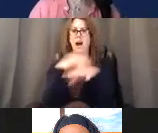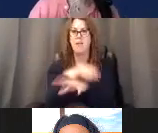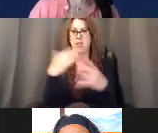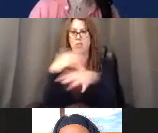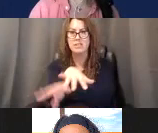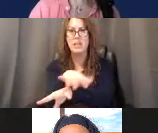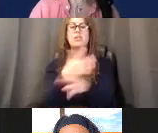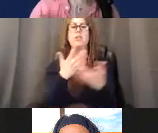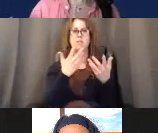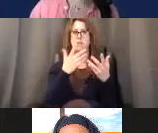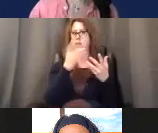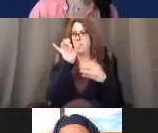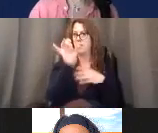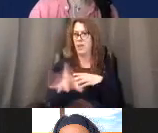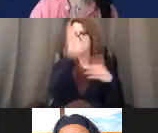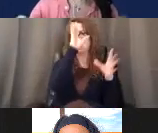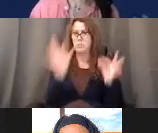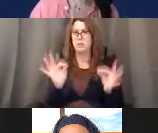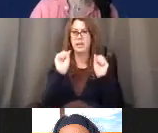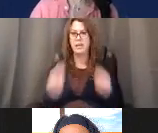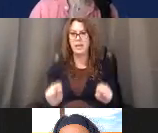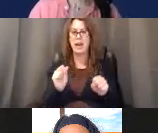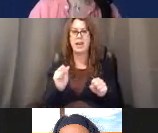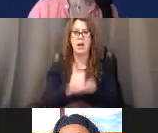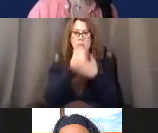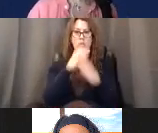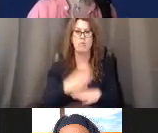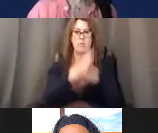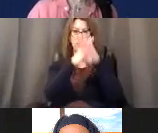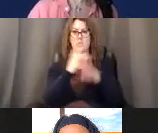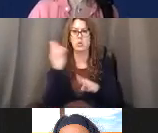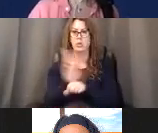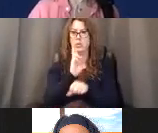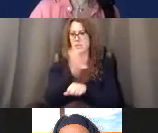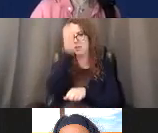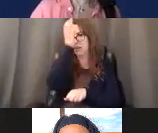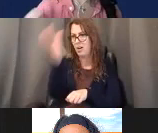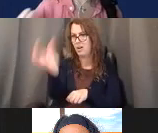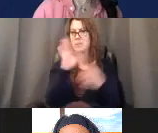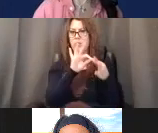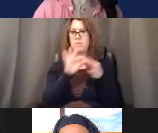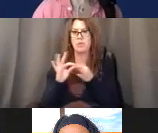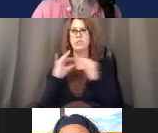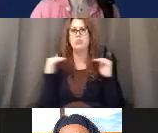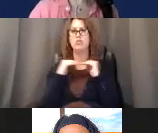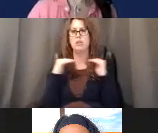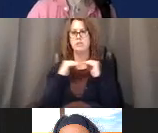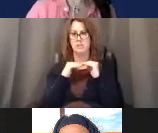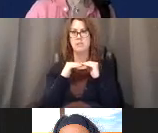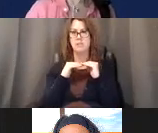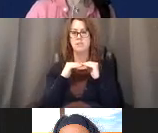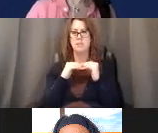of prevention. We use it a lot in the context of justice. But in any way that you look at it, it's like really understanding